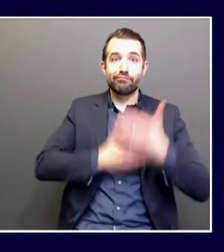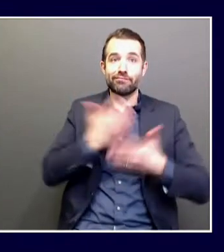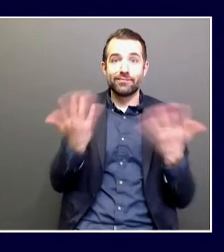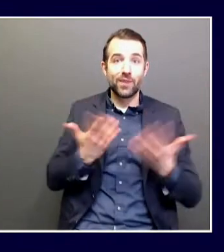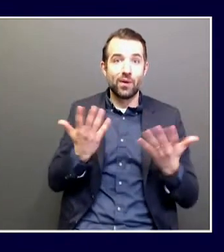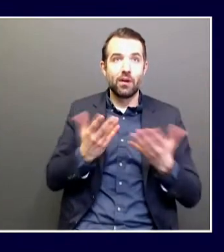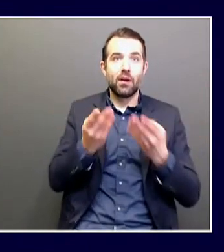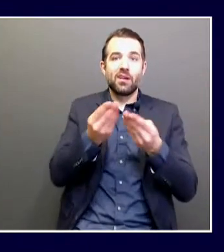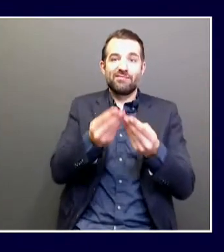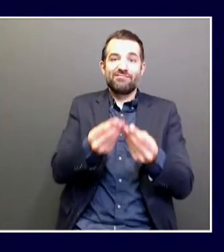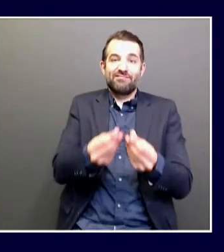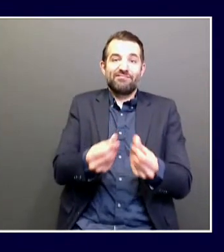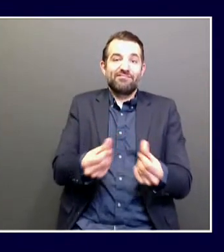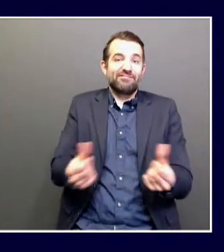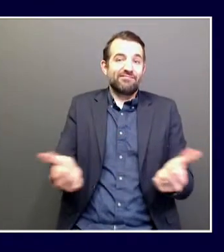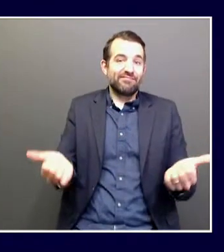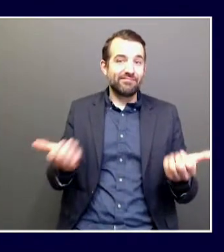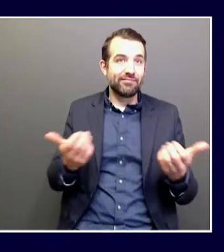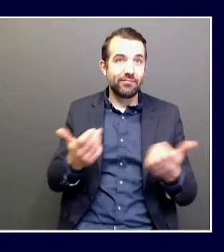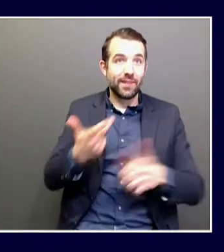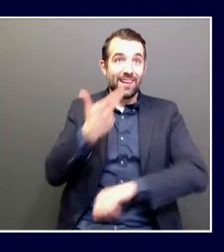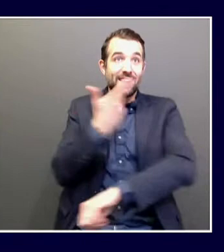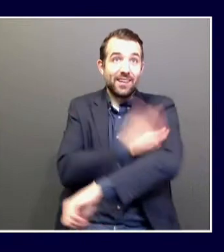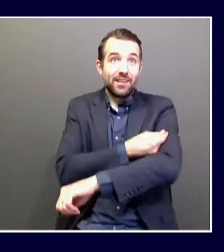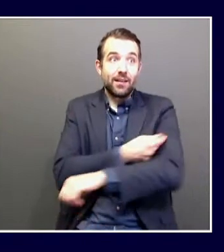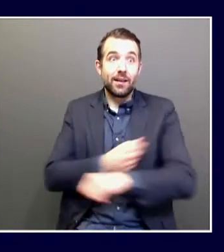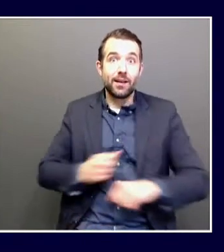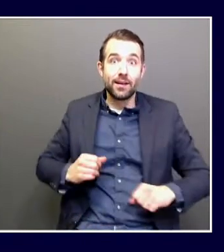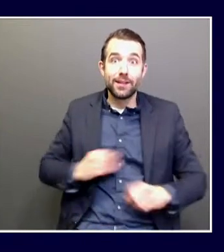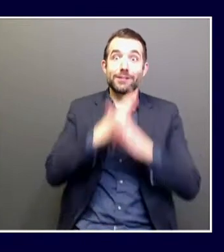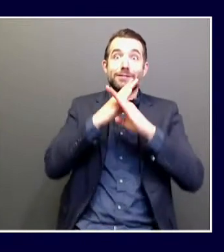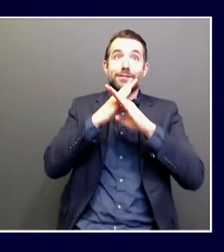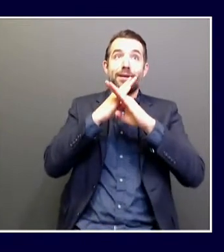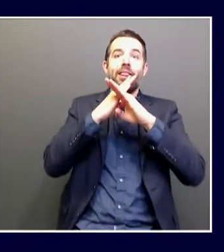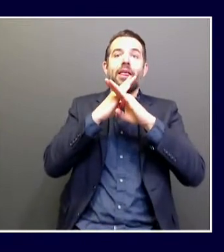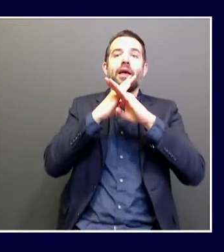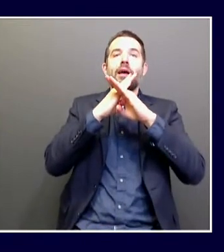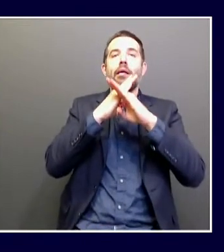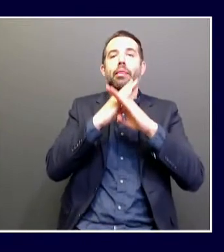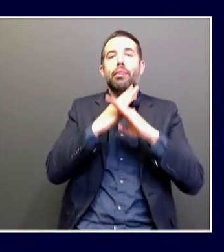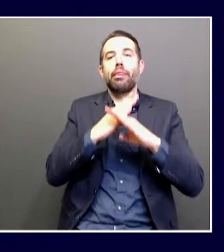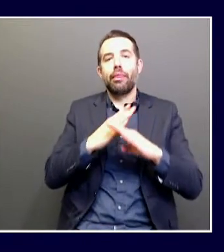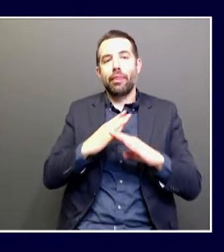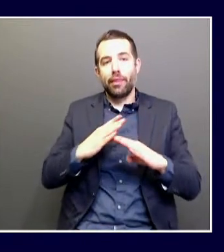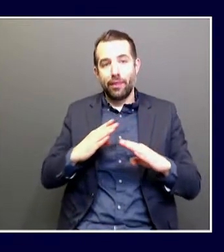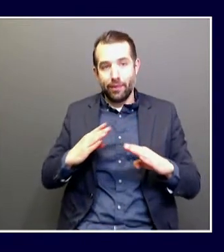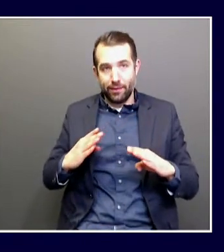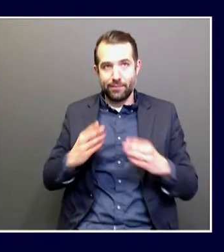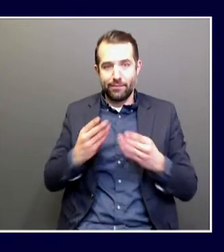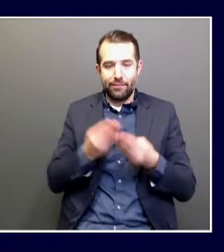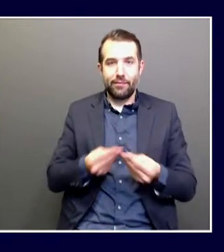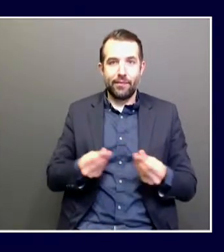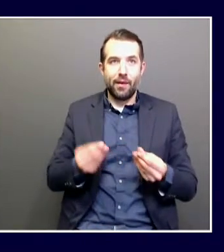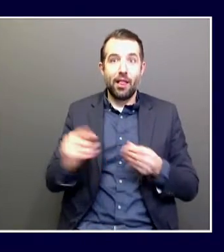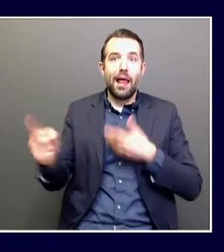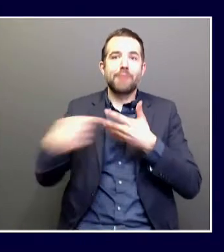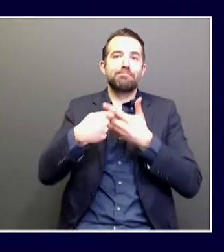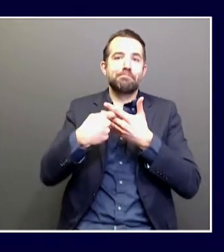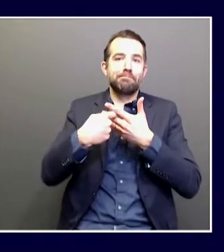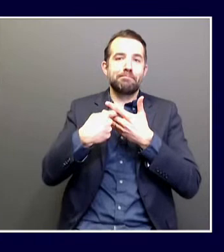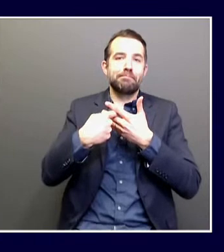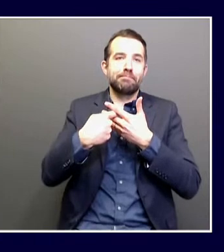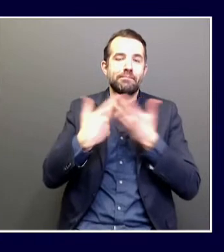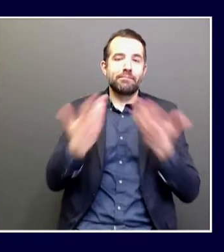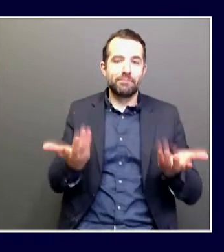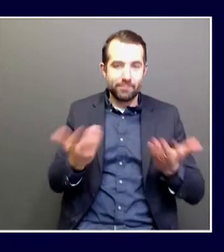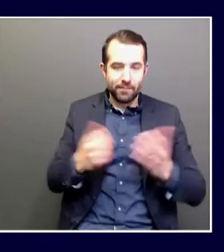have enjoyed from the vaccine in the first days, weeks, months after getting it does wane, partly because of the passage of